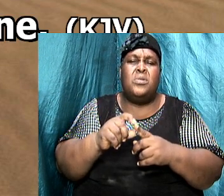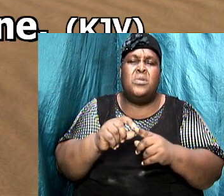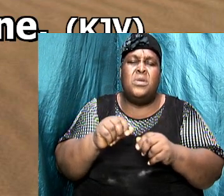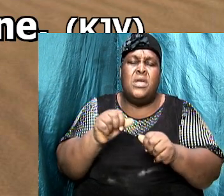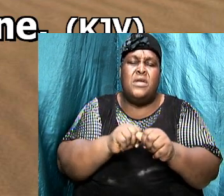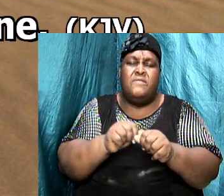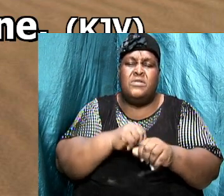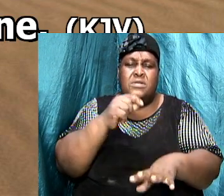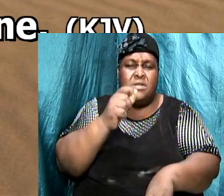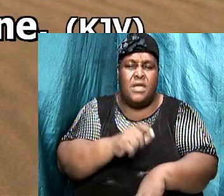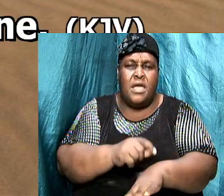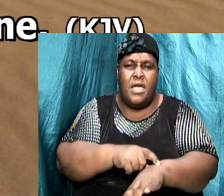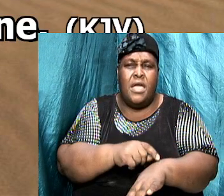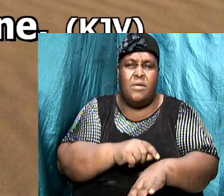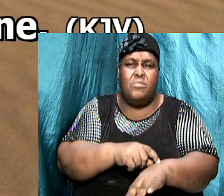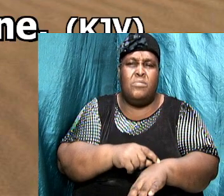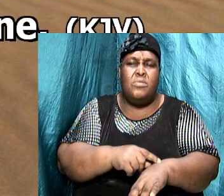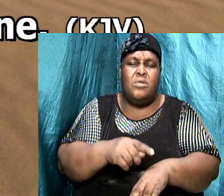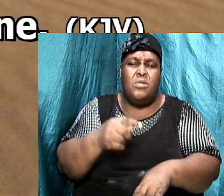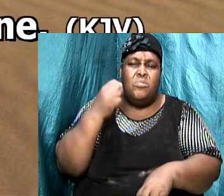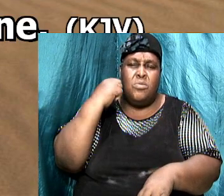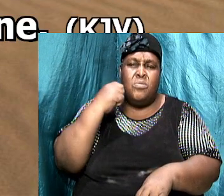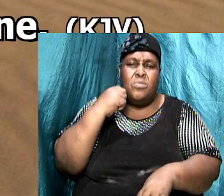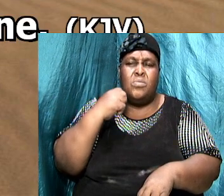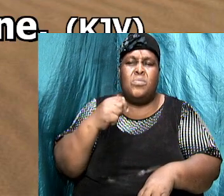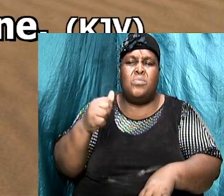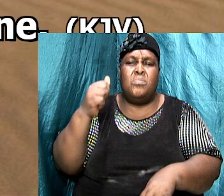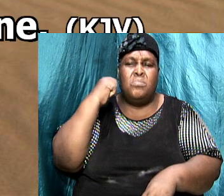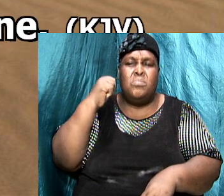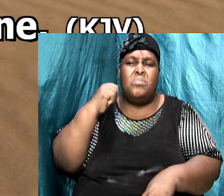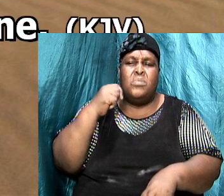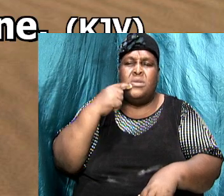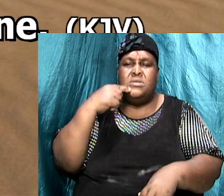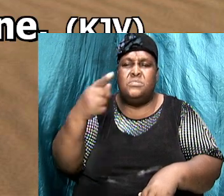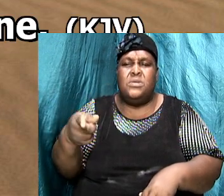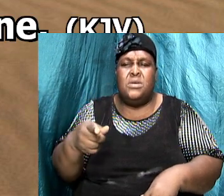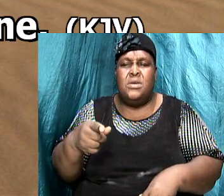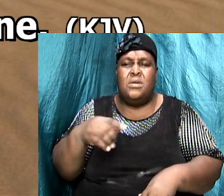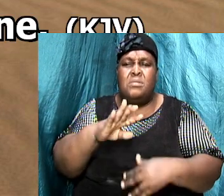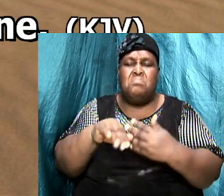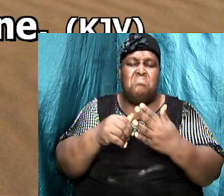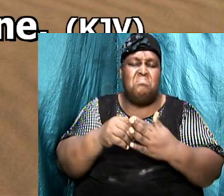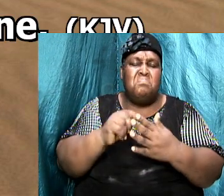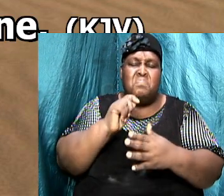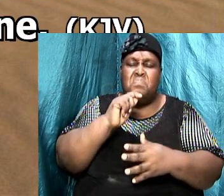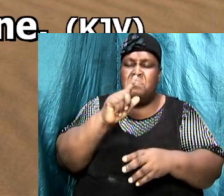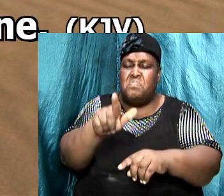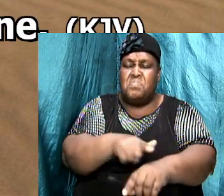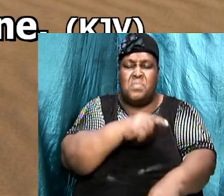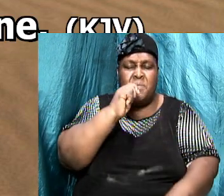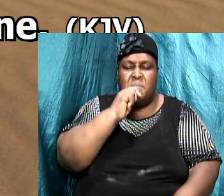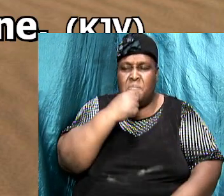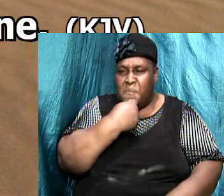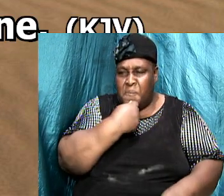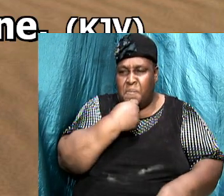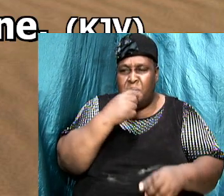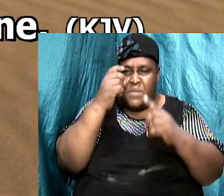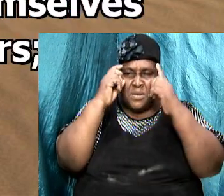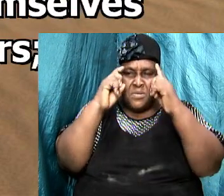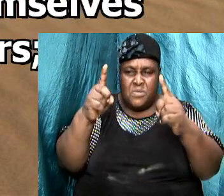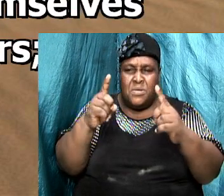of season. Reprove, rebuke, exhort with all longsuffering and